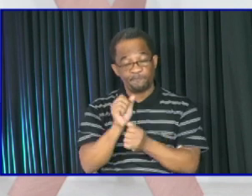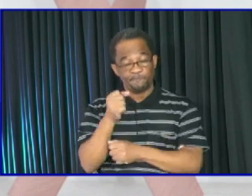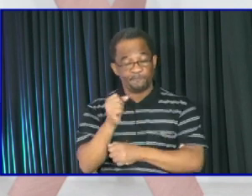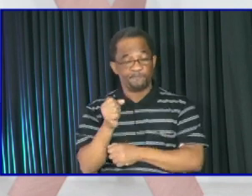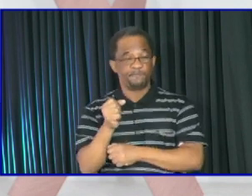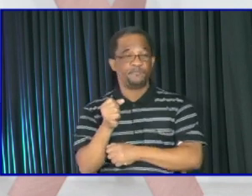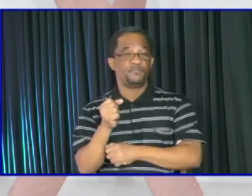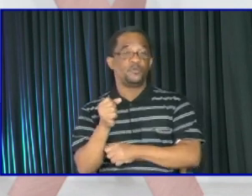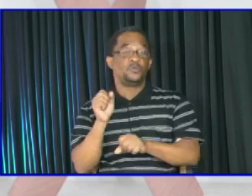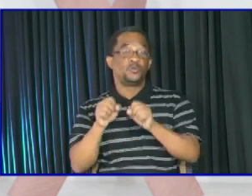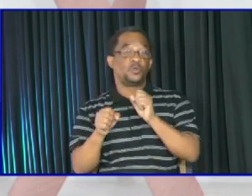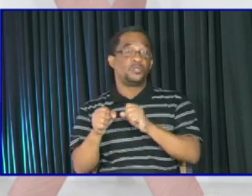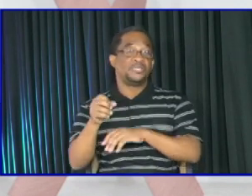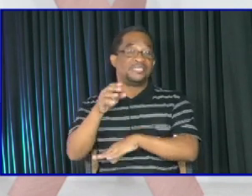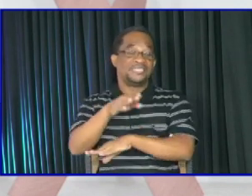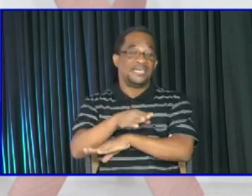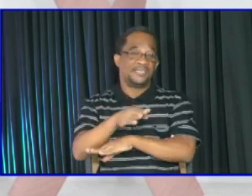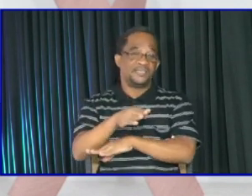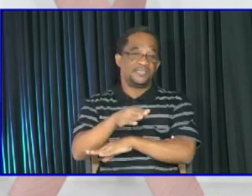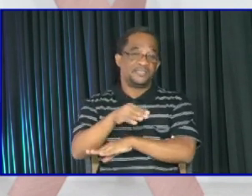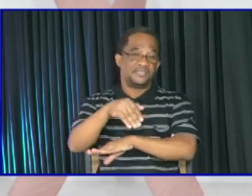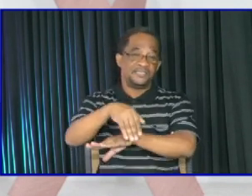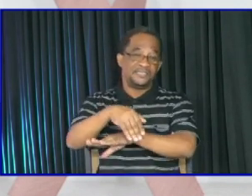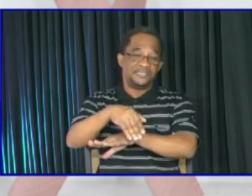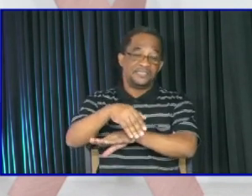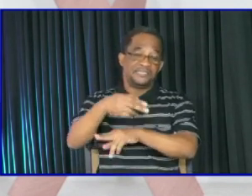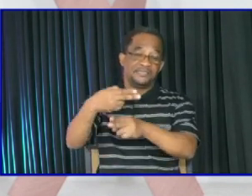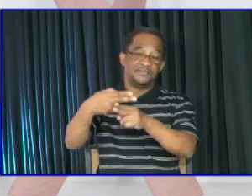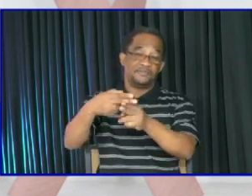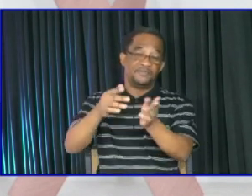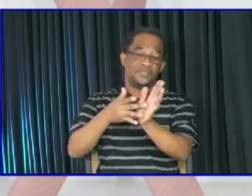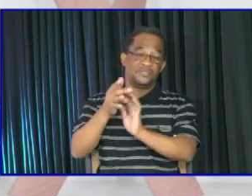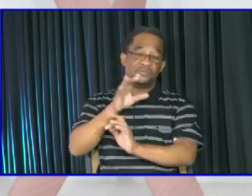So this night, in the name of Jesus Christ,